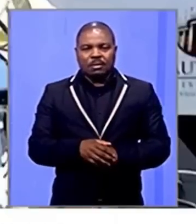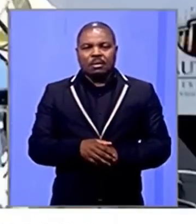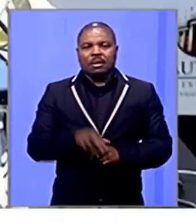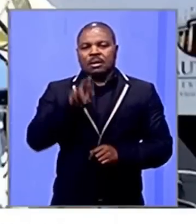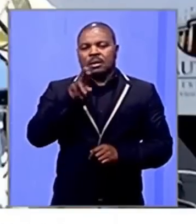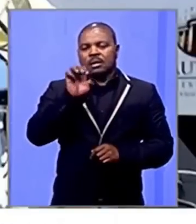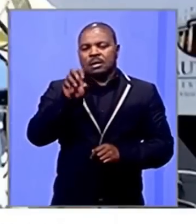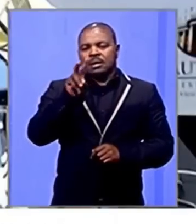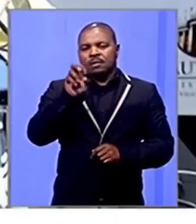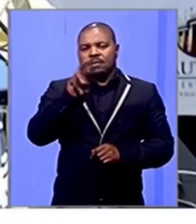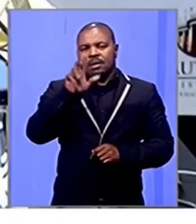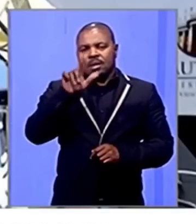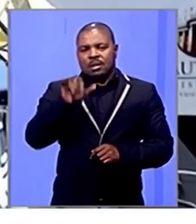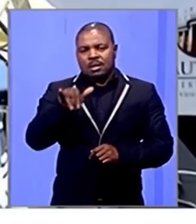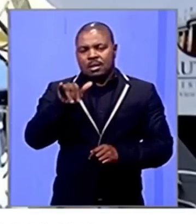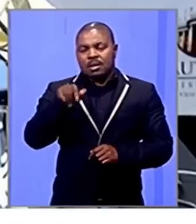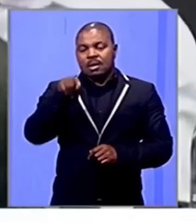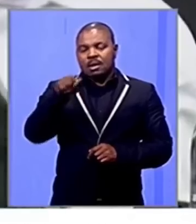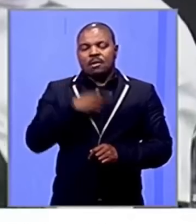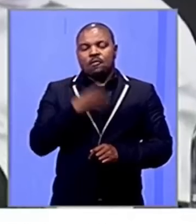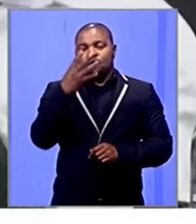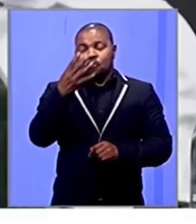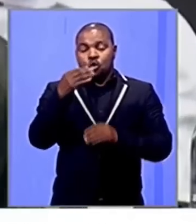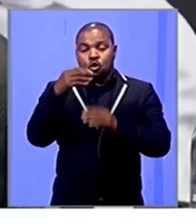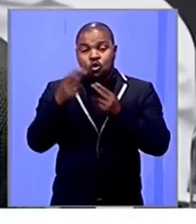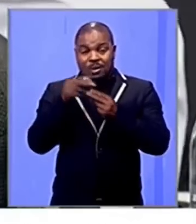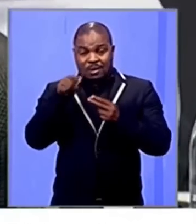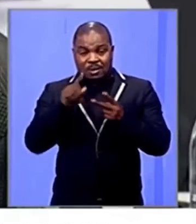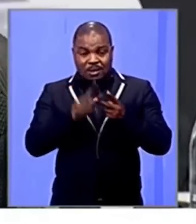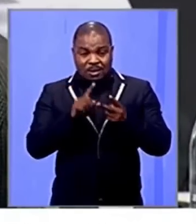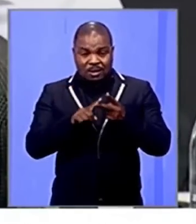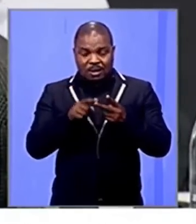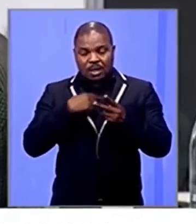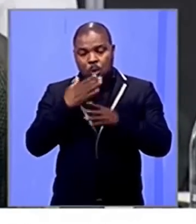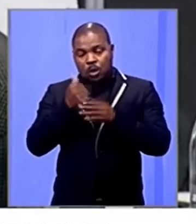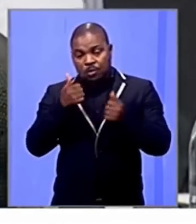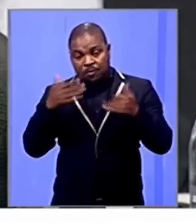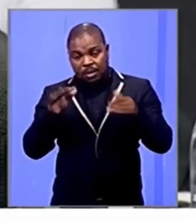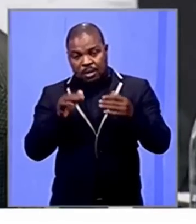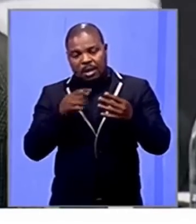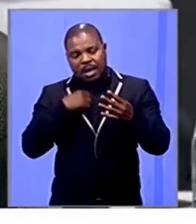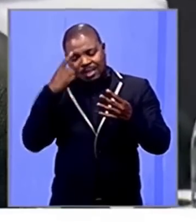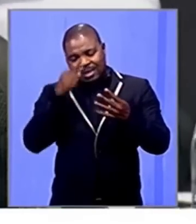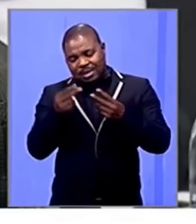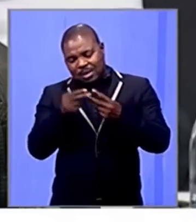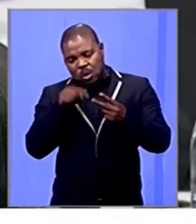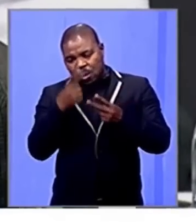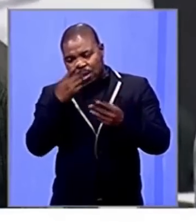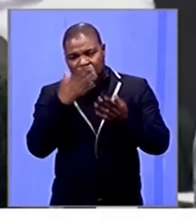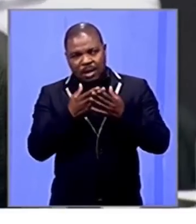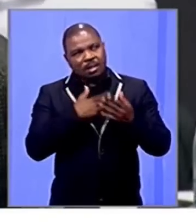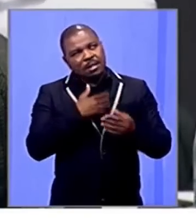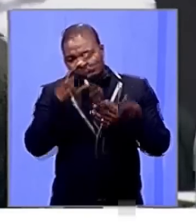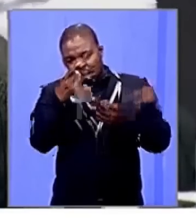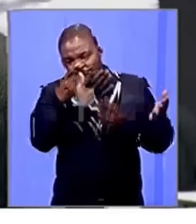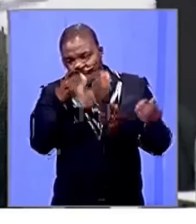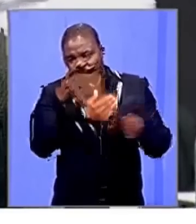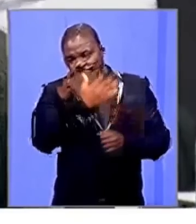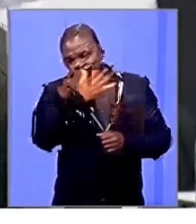Station. They have done a lot of work on 1 unit. And that unit, I think it will give around 50